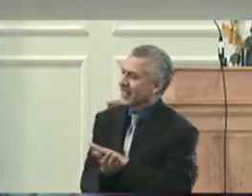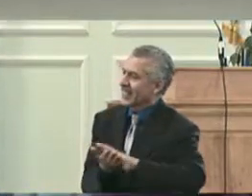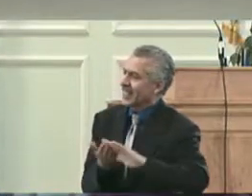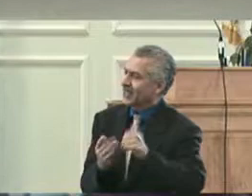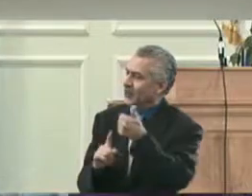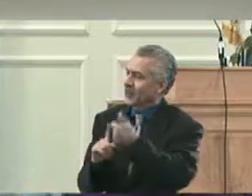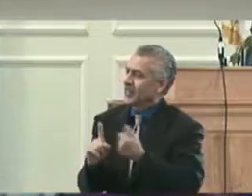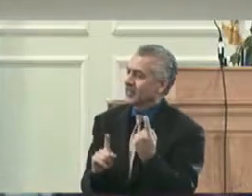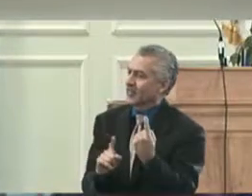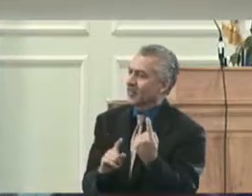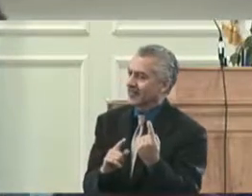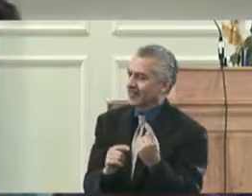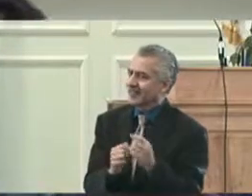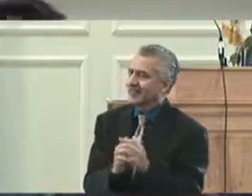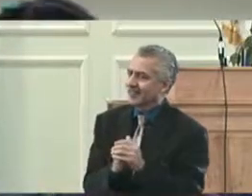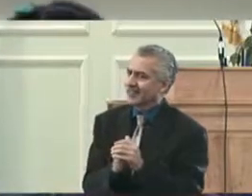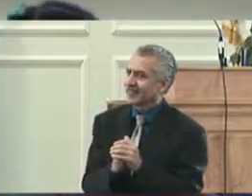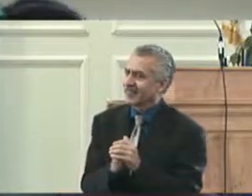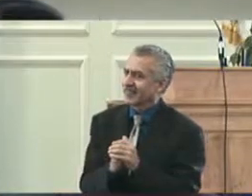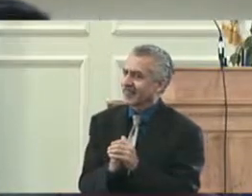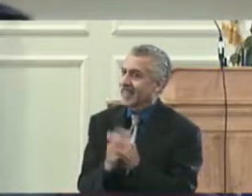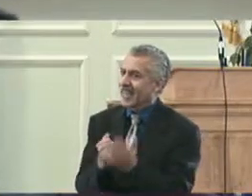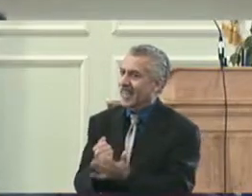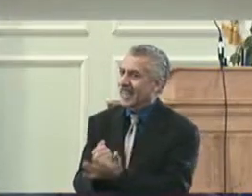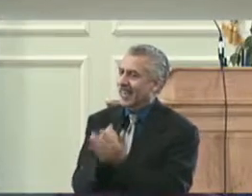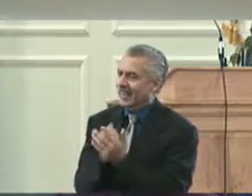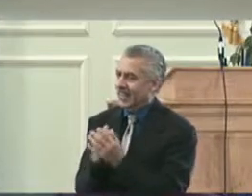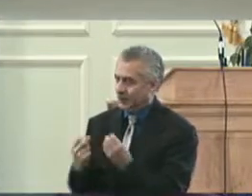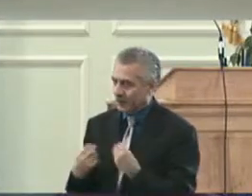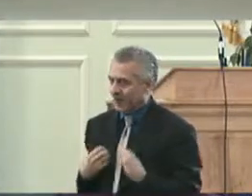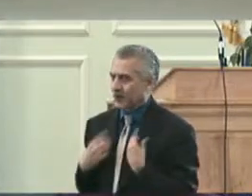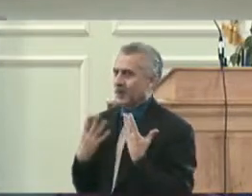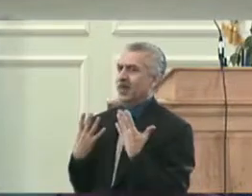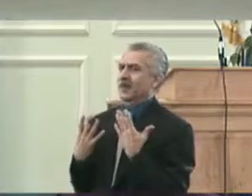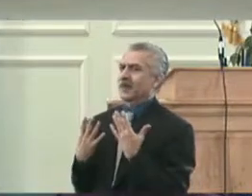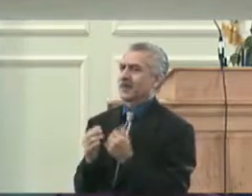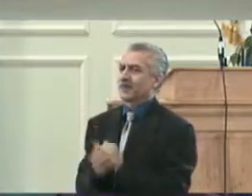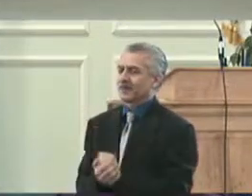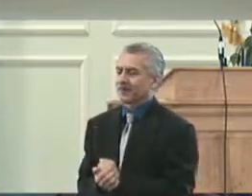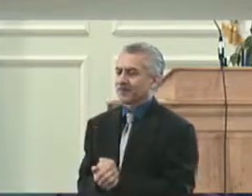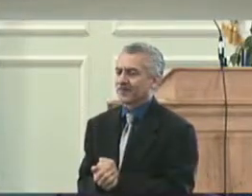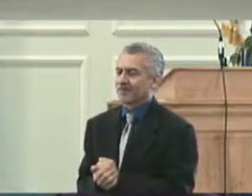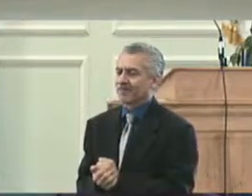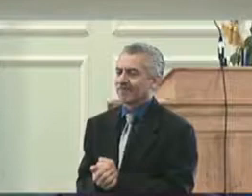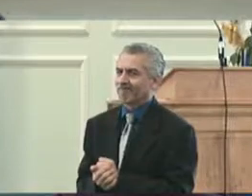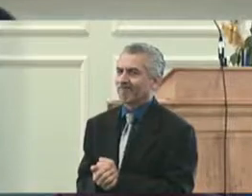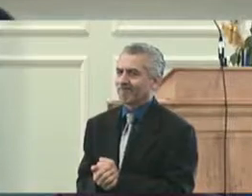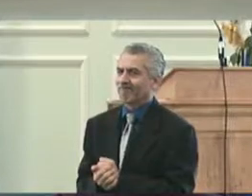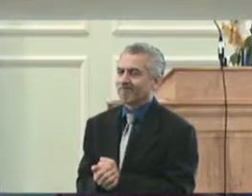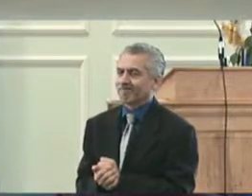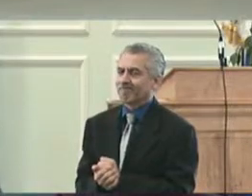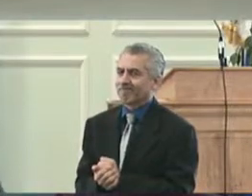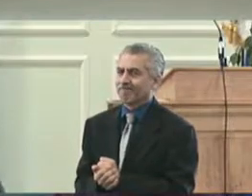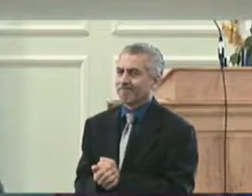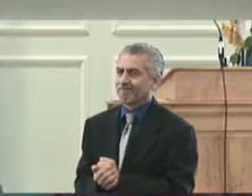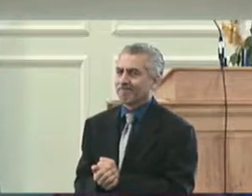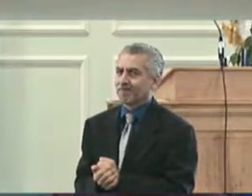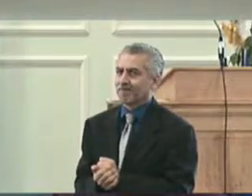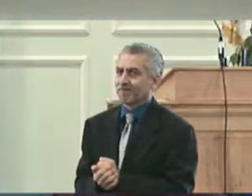kind. Let's be loving. Let's help and encourage each other. If you see someone who is sad or is down, what can we